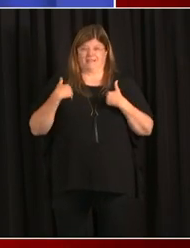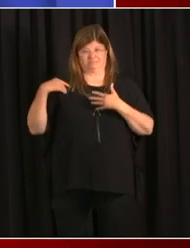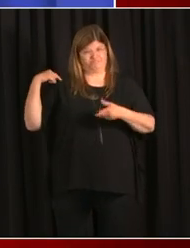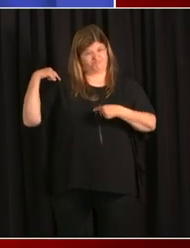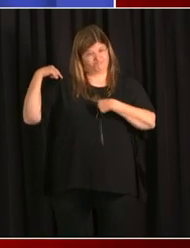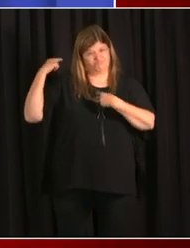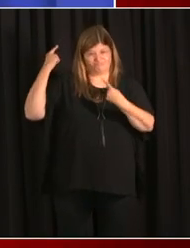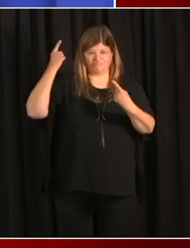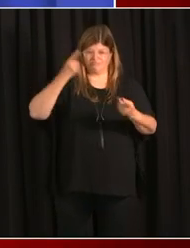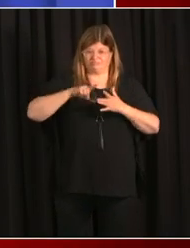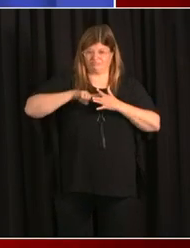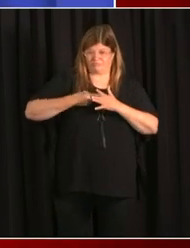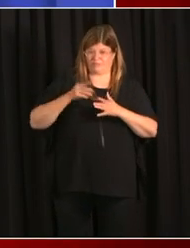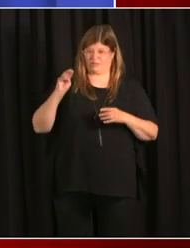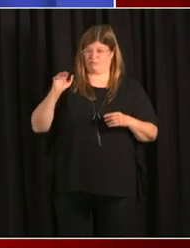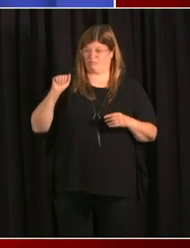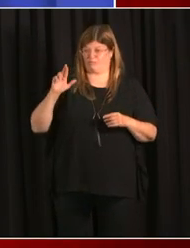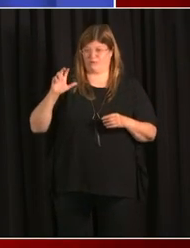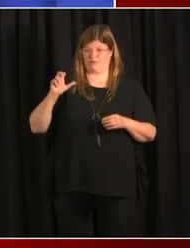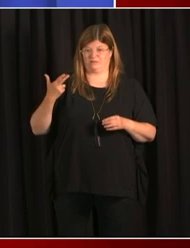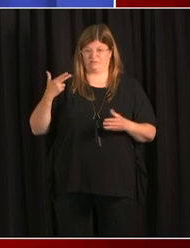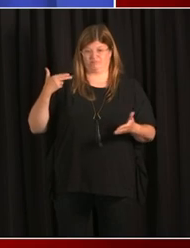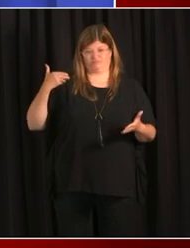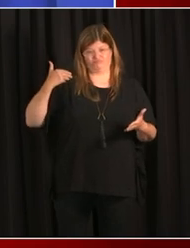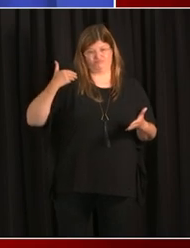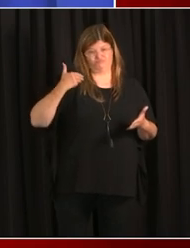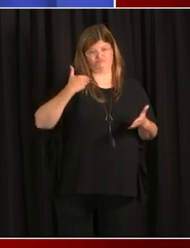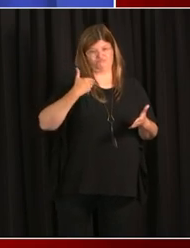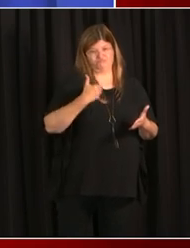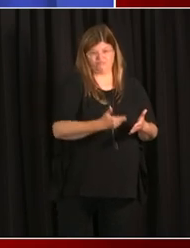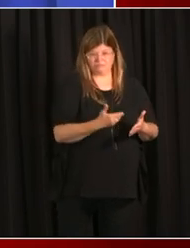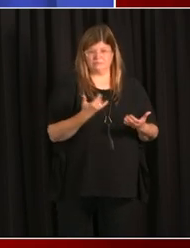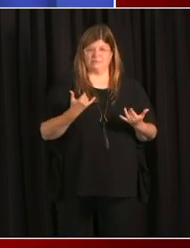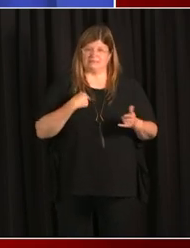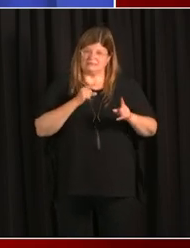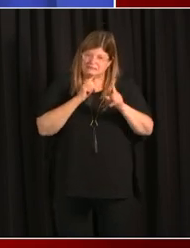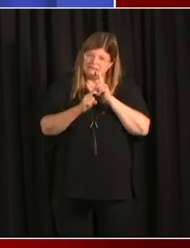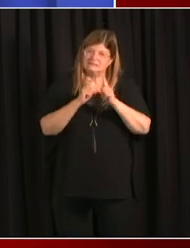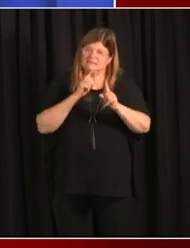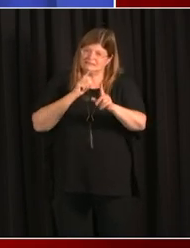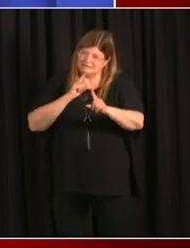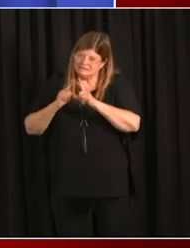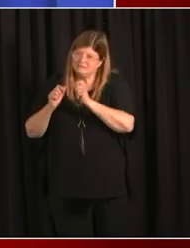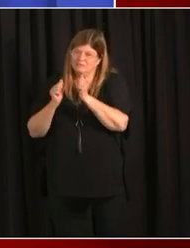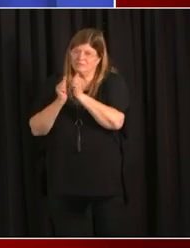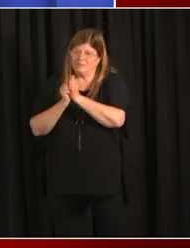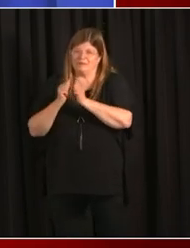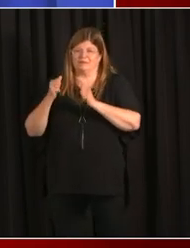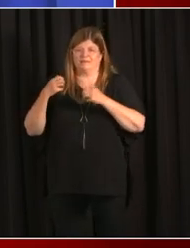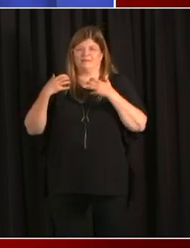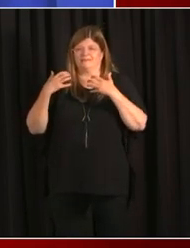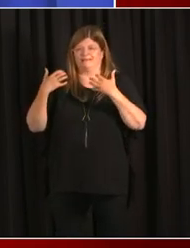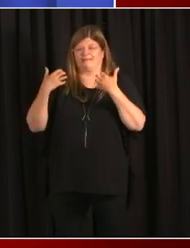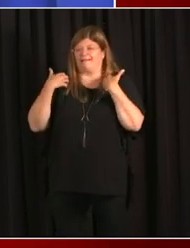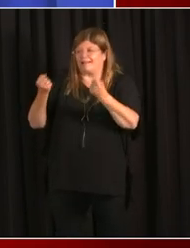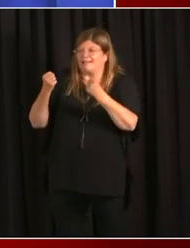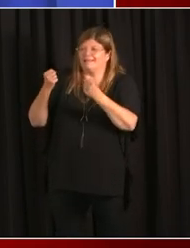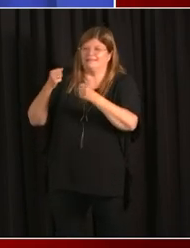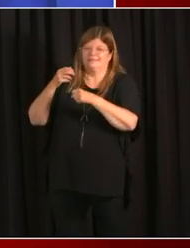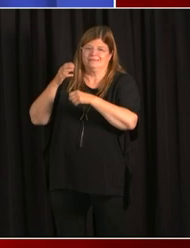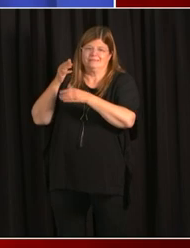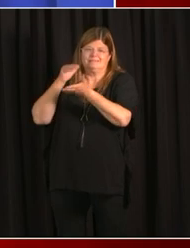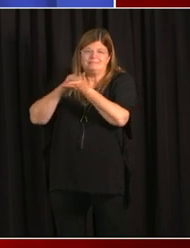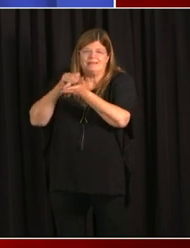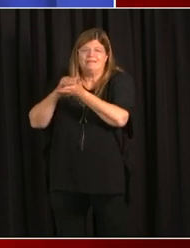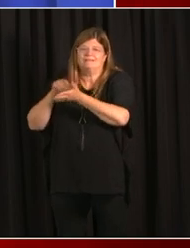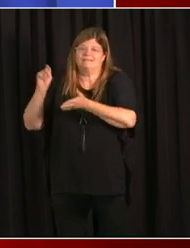the beginning of March, in our conversations with our healthcare partners, seen